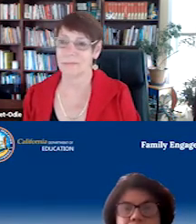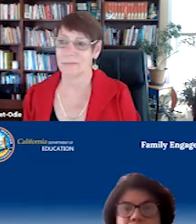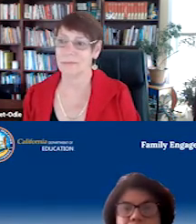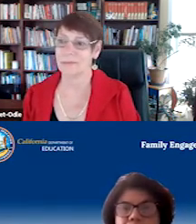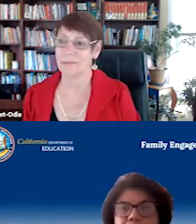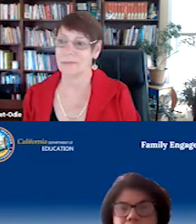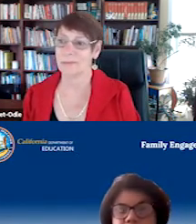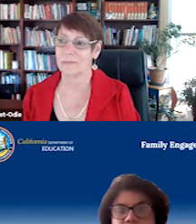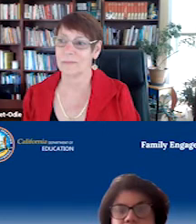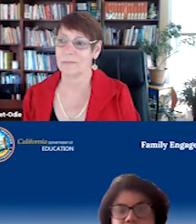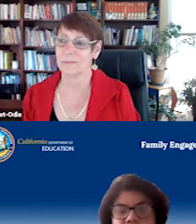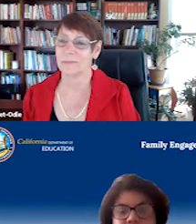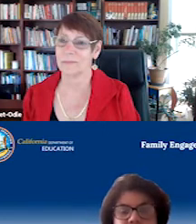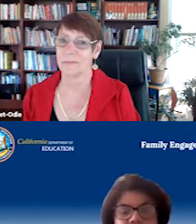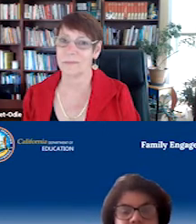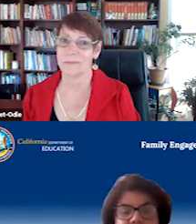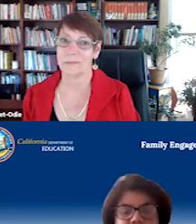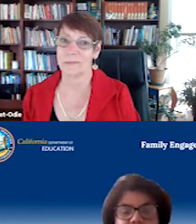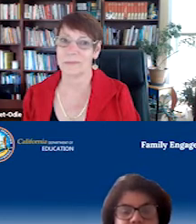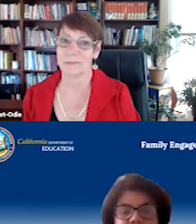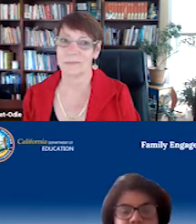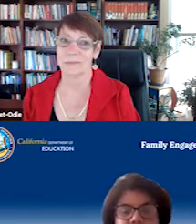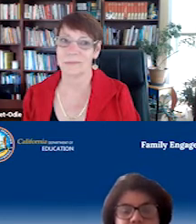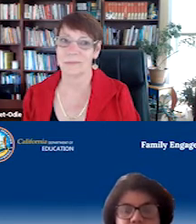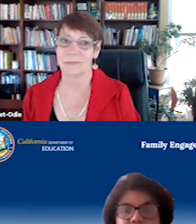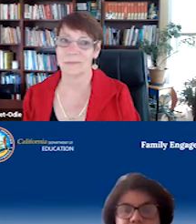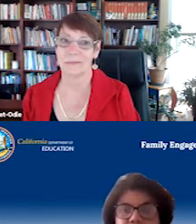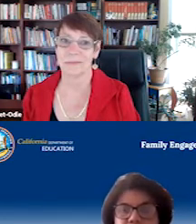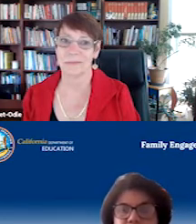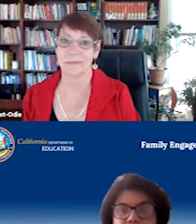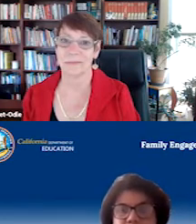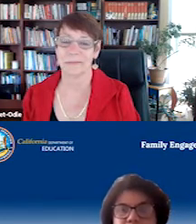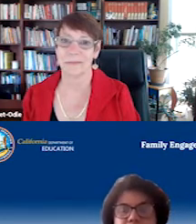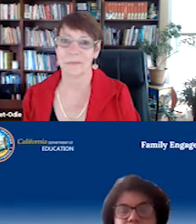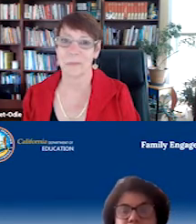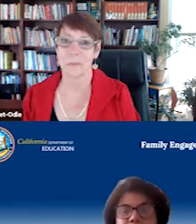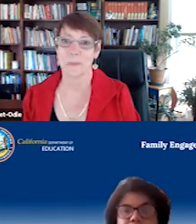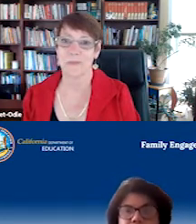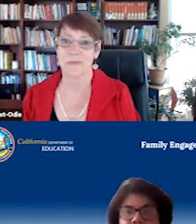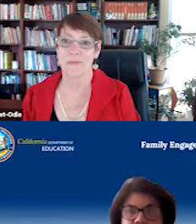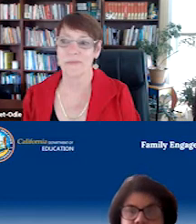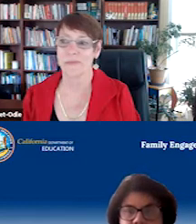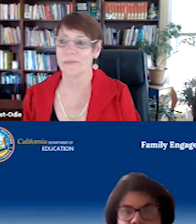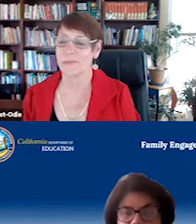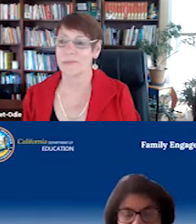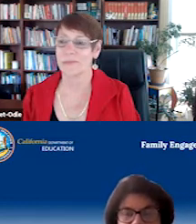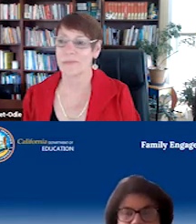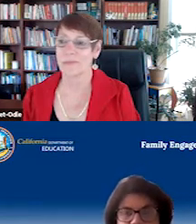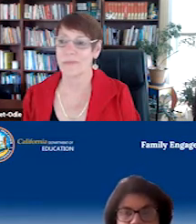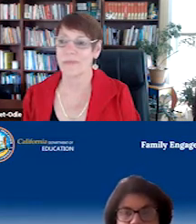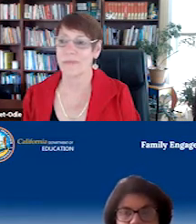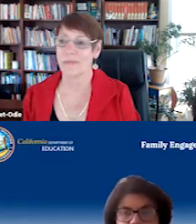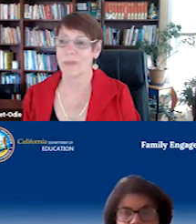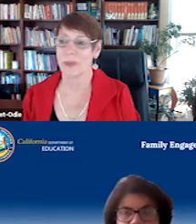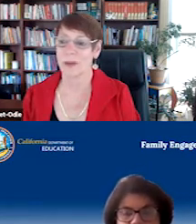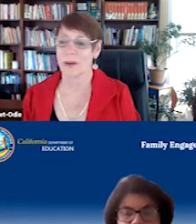disabilities infant through secondary transition. A few reminders before we get started. We are recording the webinar. It will be available to those